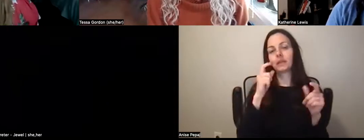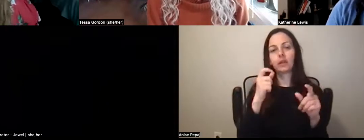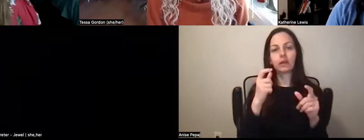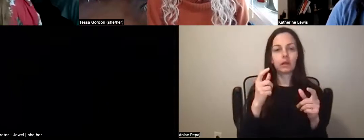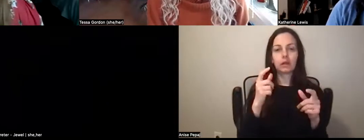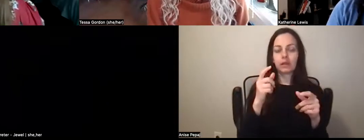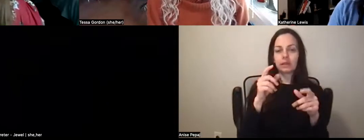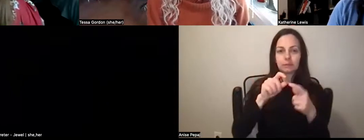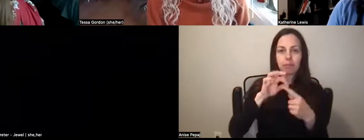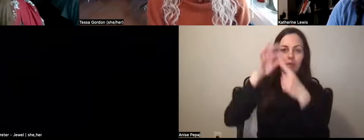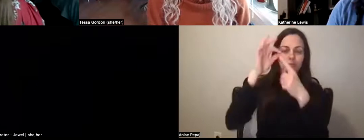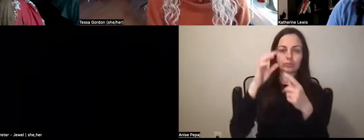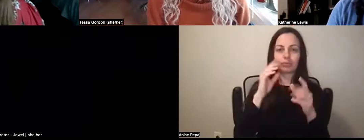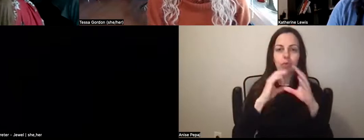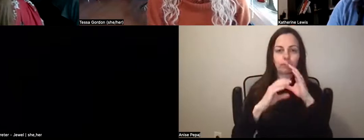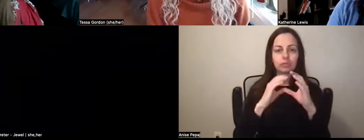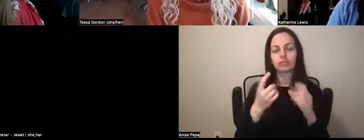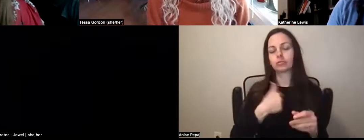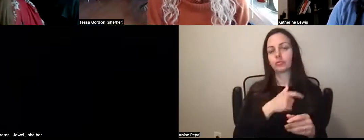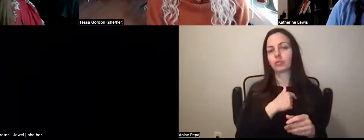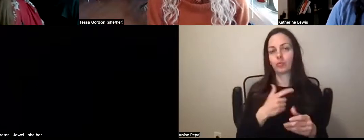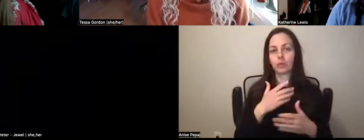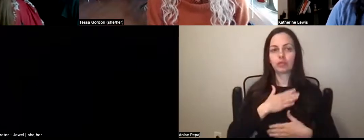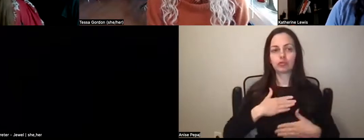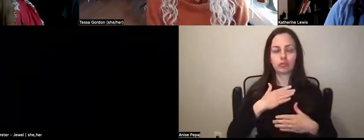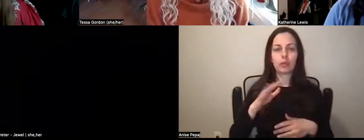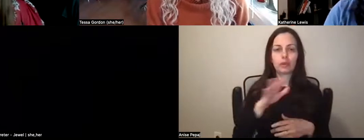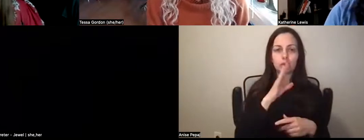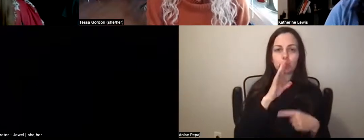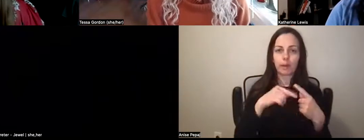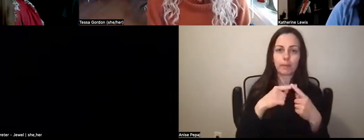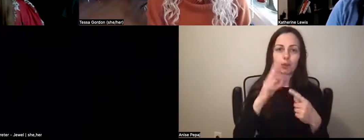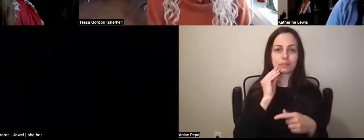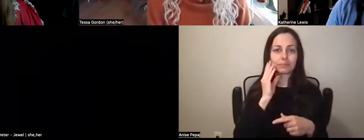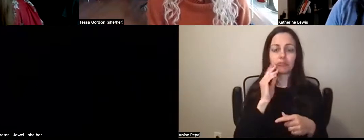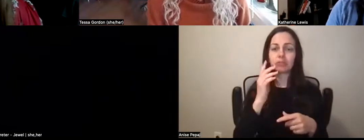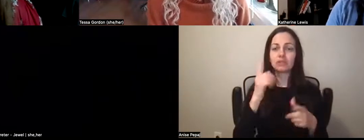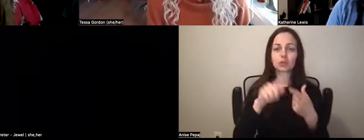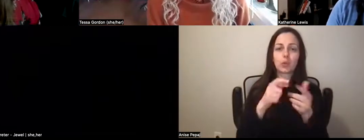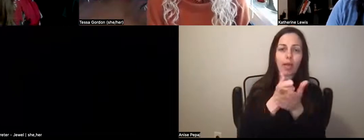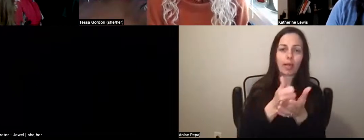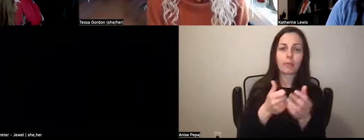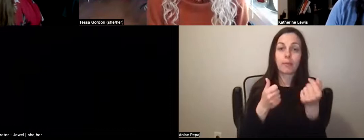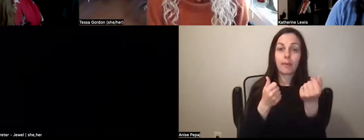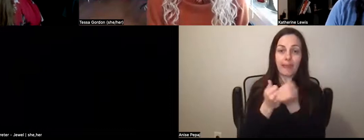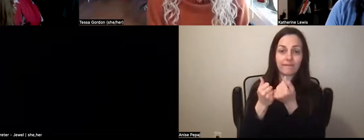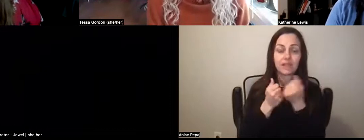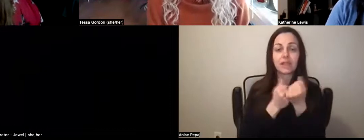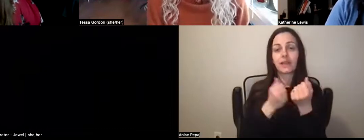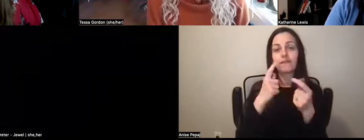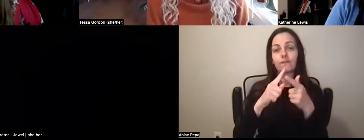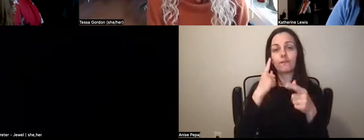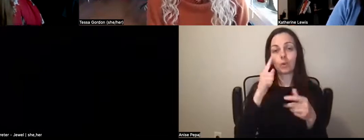you opening up parts of your lives to us to help advocate for so much of what we need to change for our